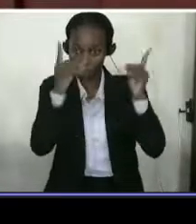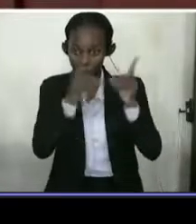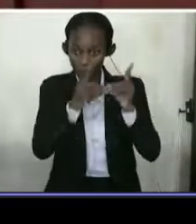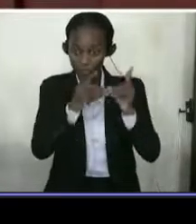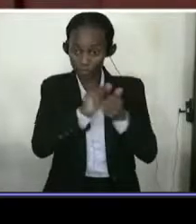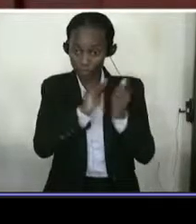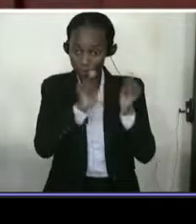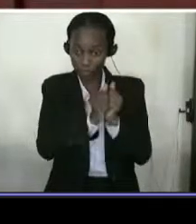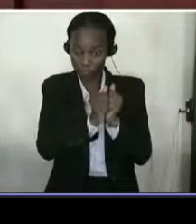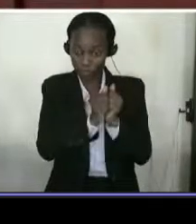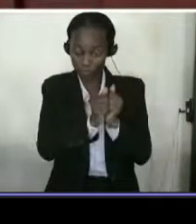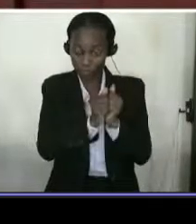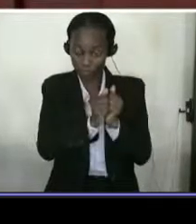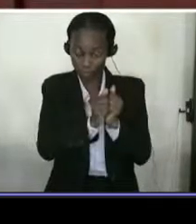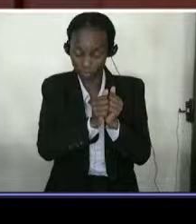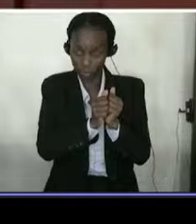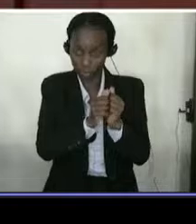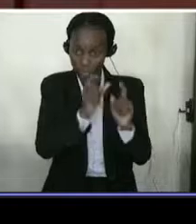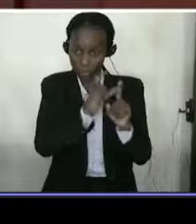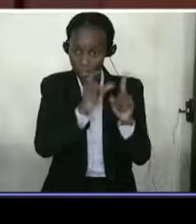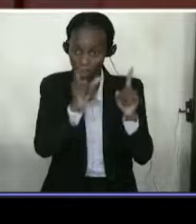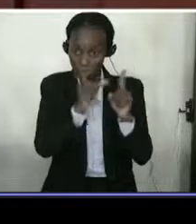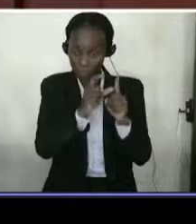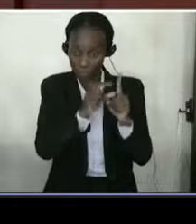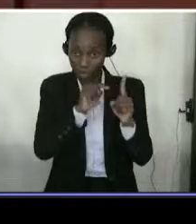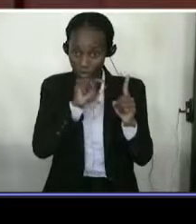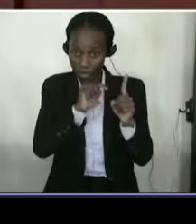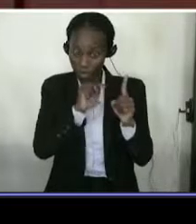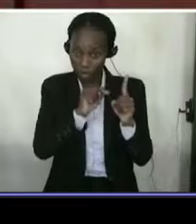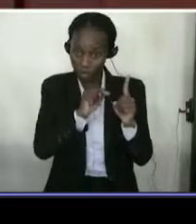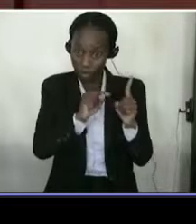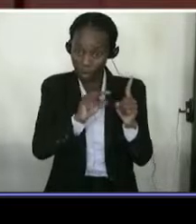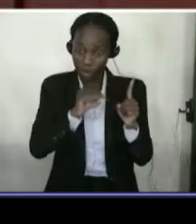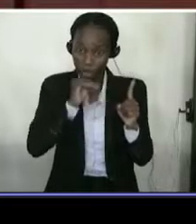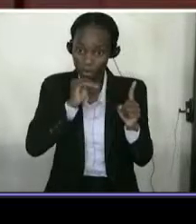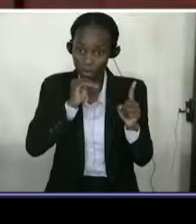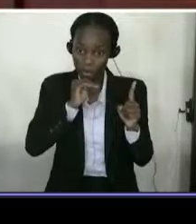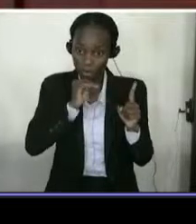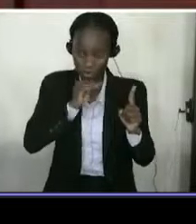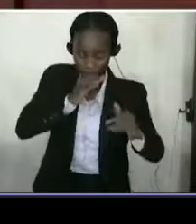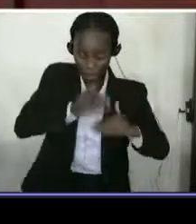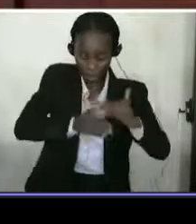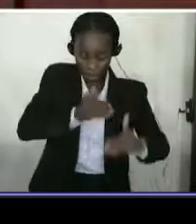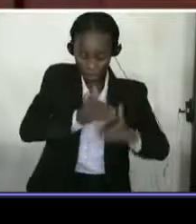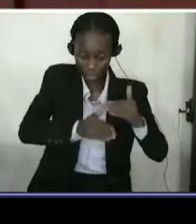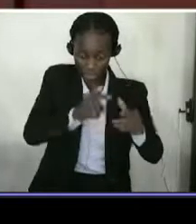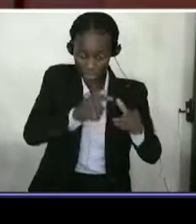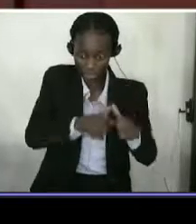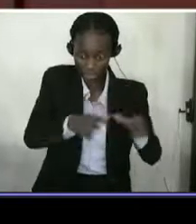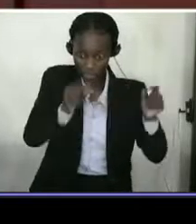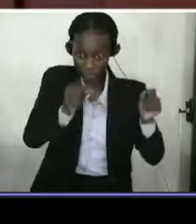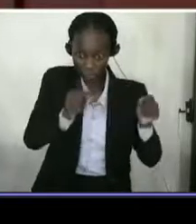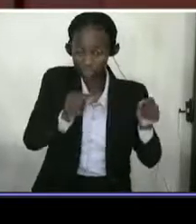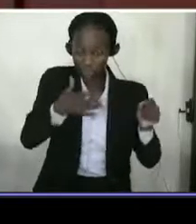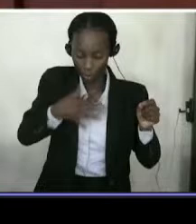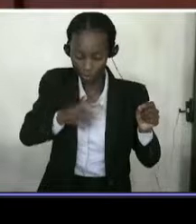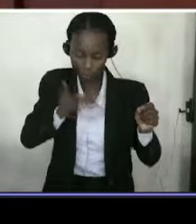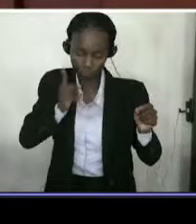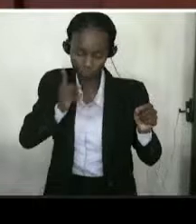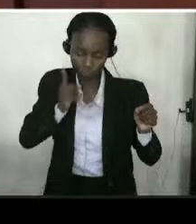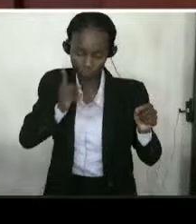and recreation. However, it would be important to expedite the progress as soon as the merger is complete. We